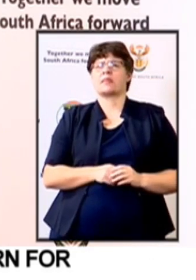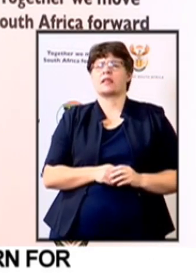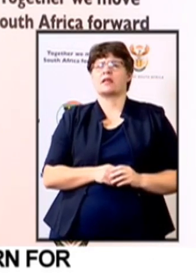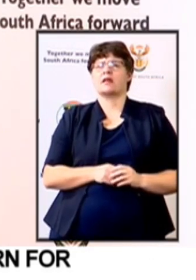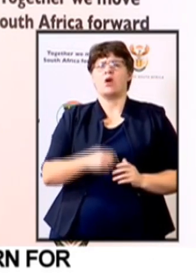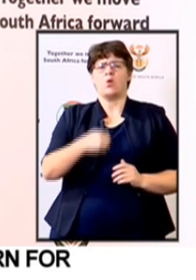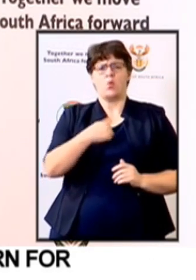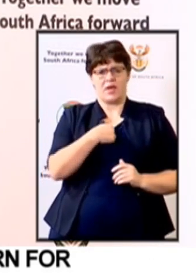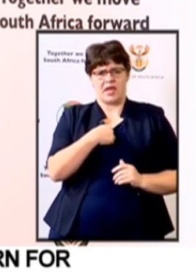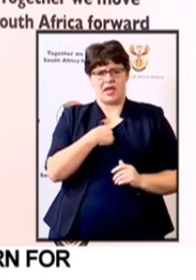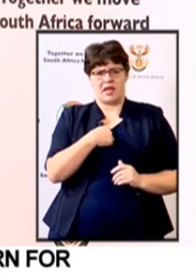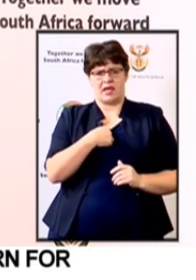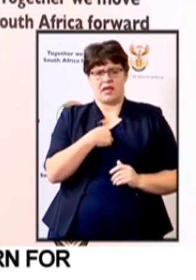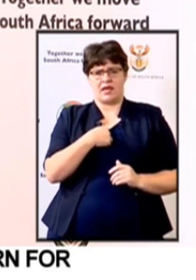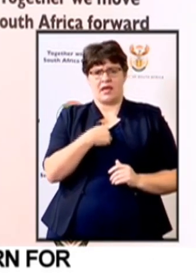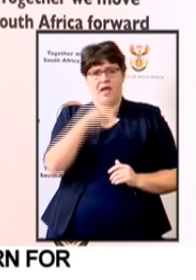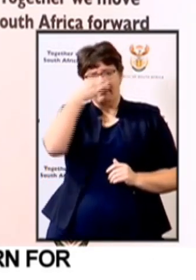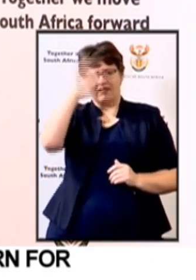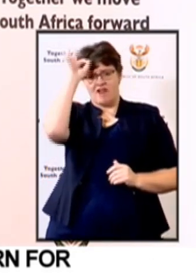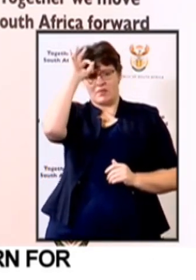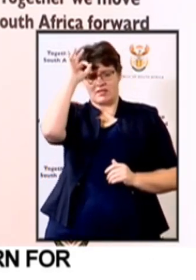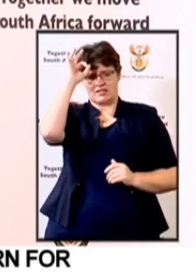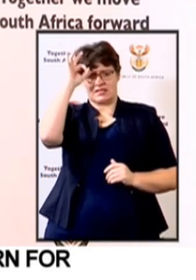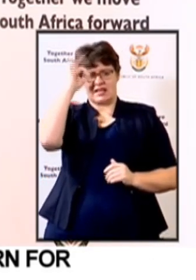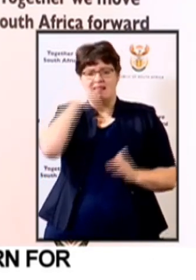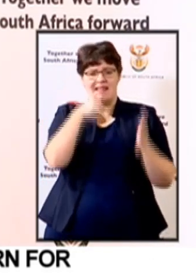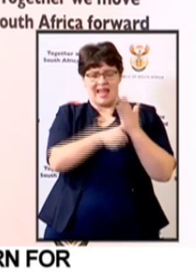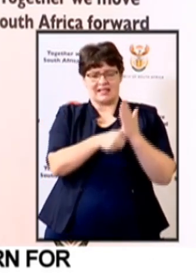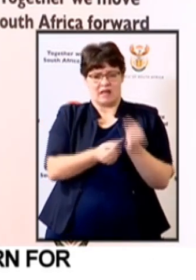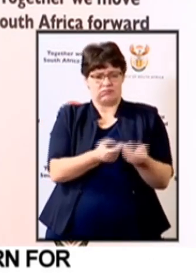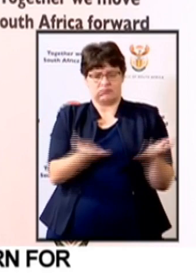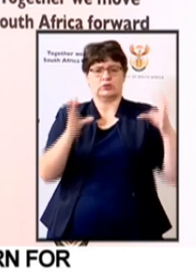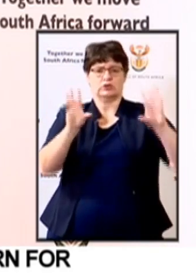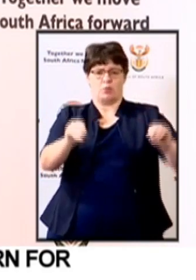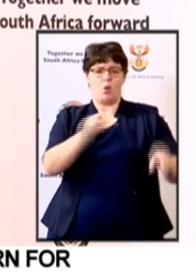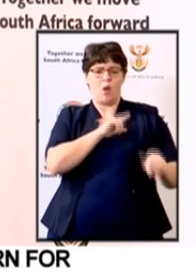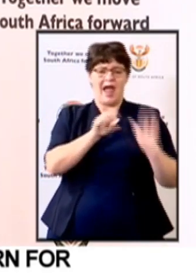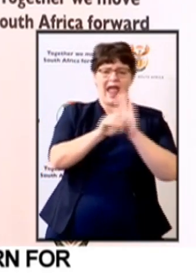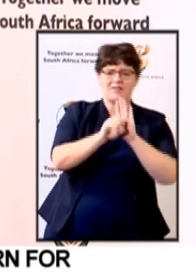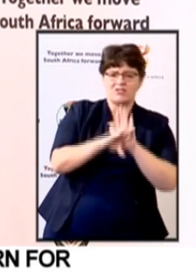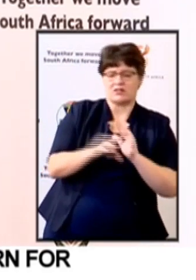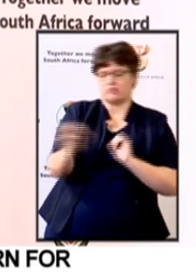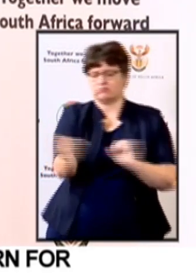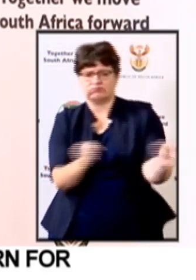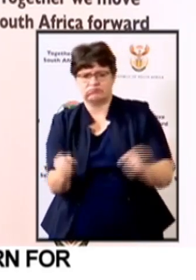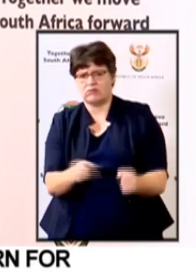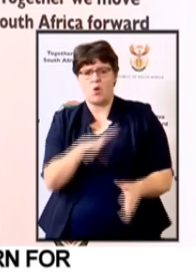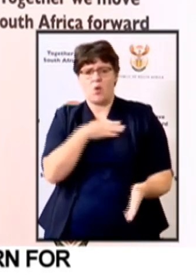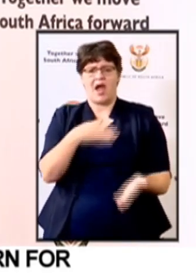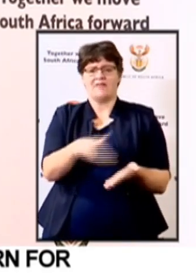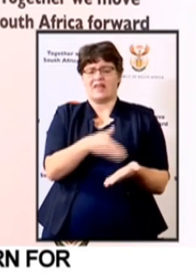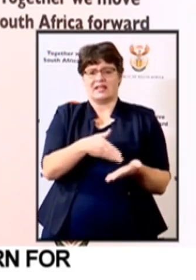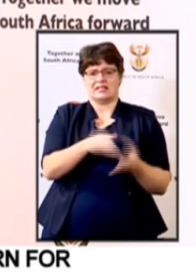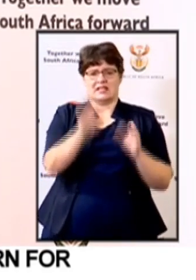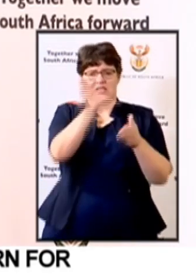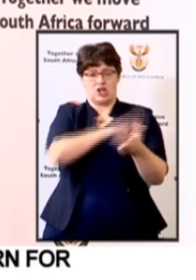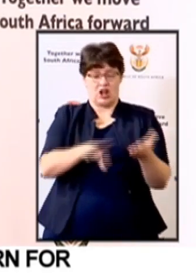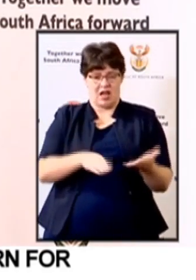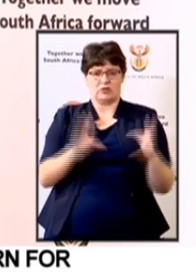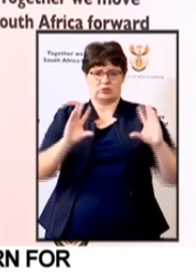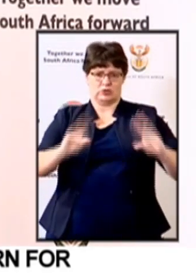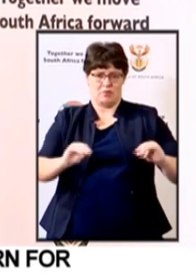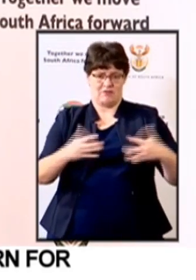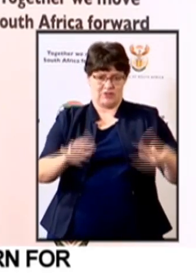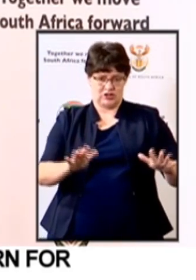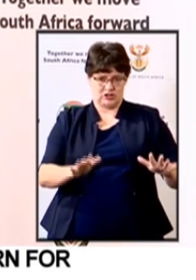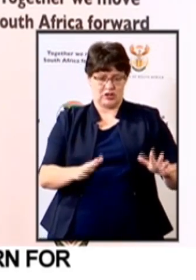we stopped the government circular, so we kind of stopped recruitment in the sense of advertising, because the vacancy circular, we've stopped it.